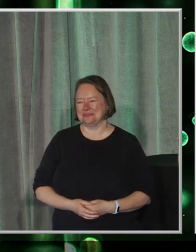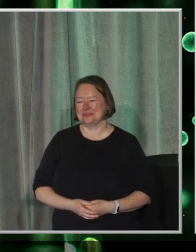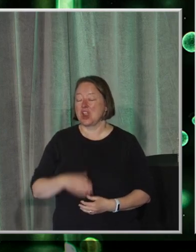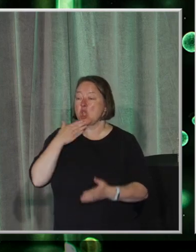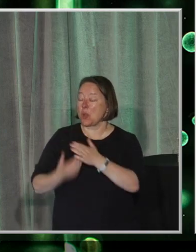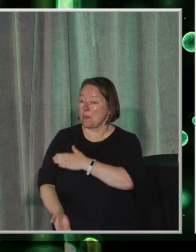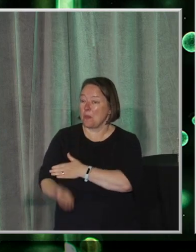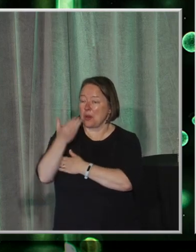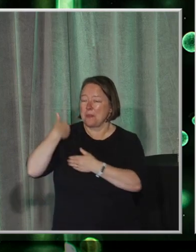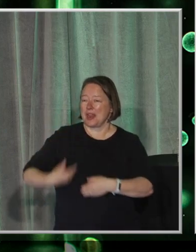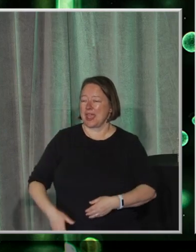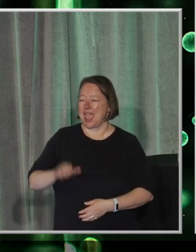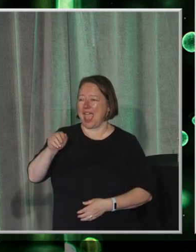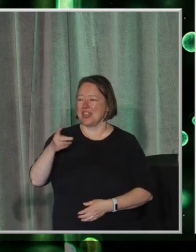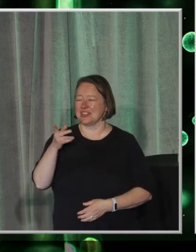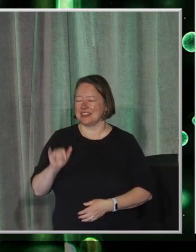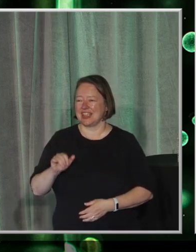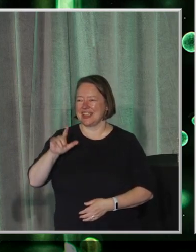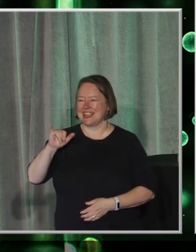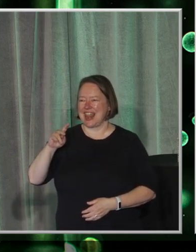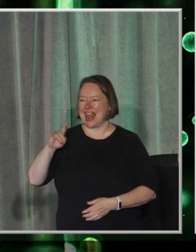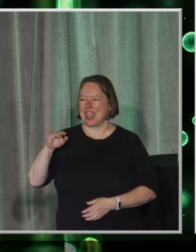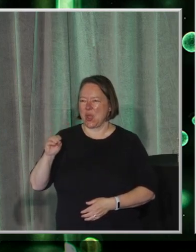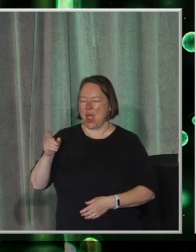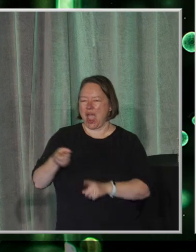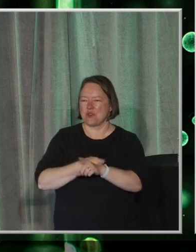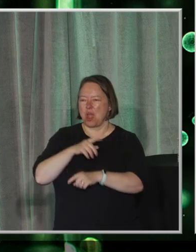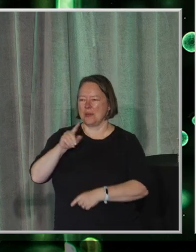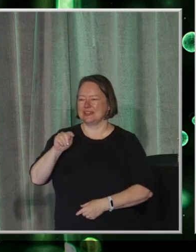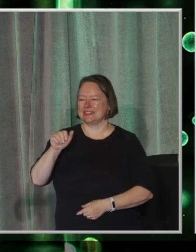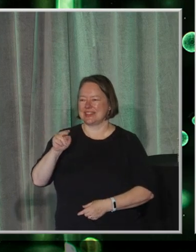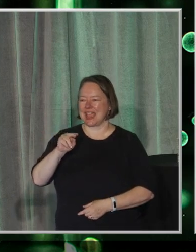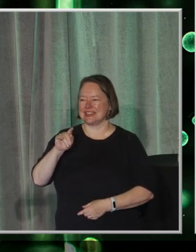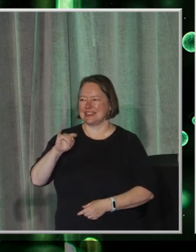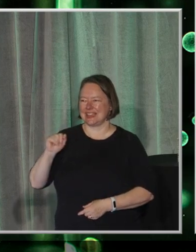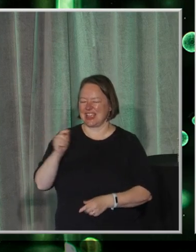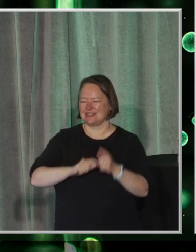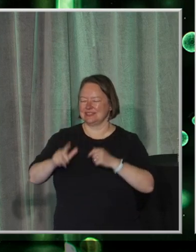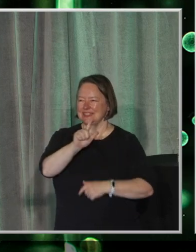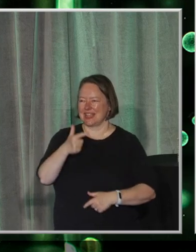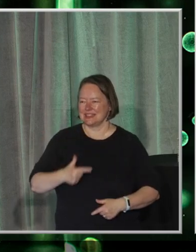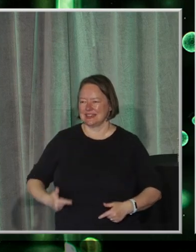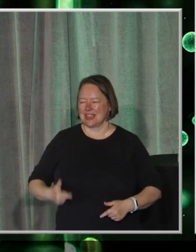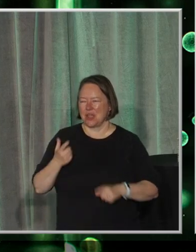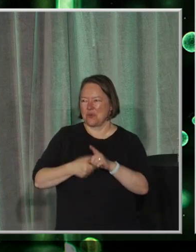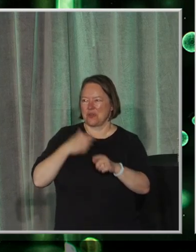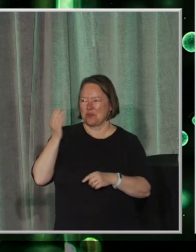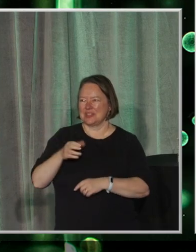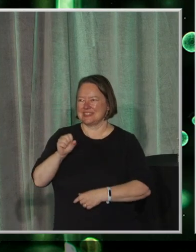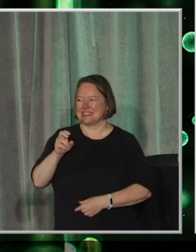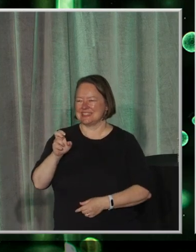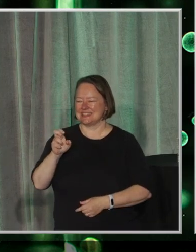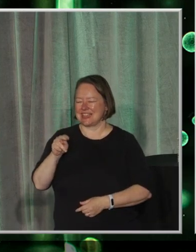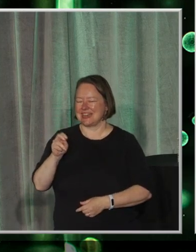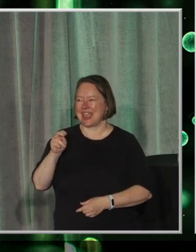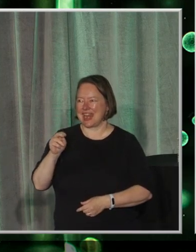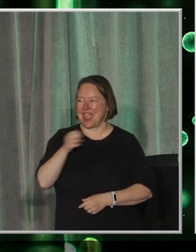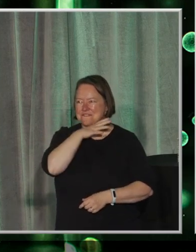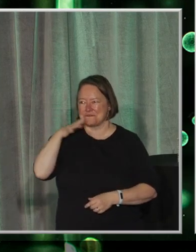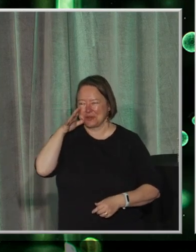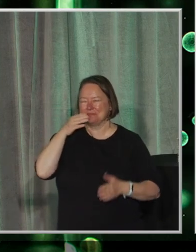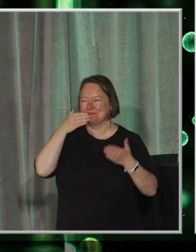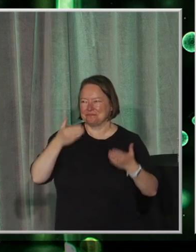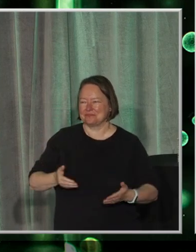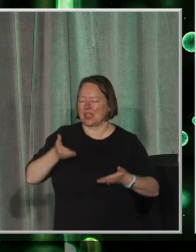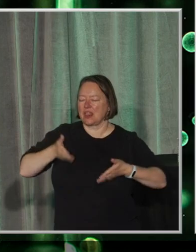Good morning. My name is Anthony Elalio. I'm from Tanzania, representing Senene Farm. Next. So allow